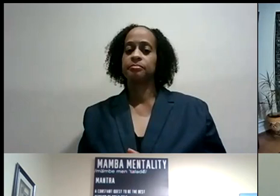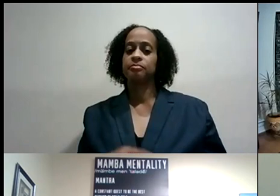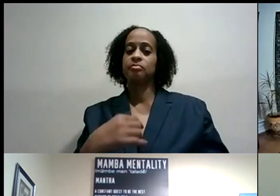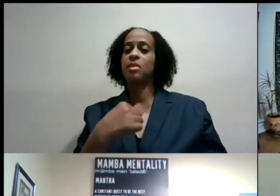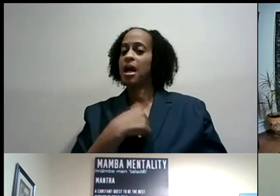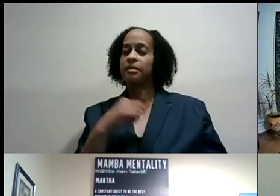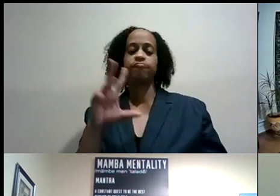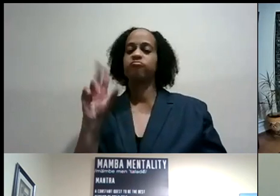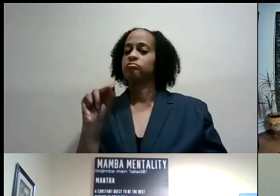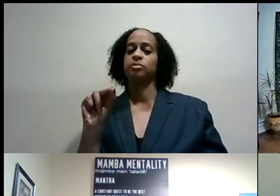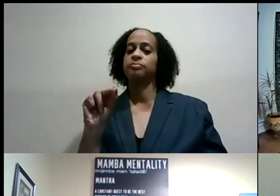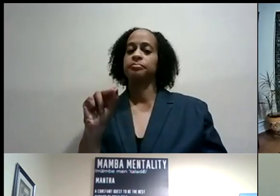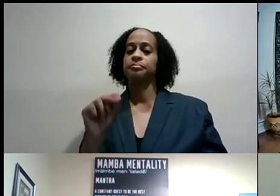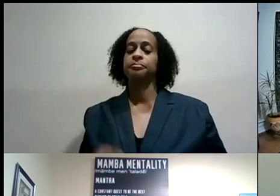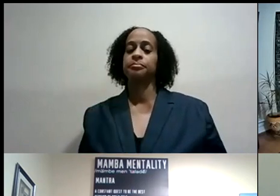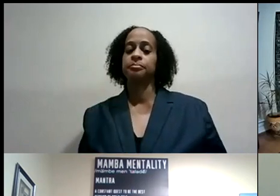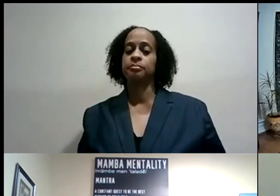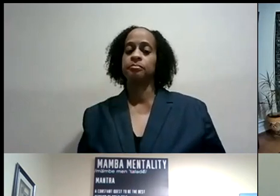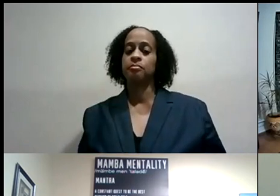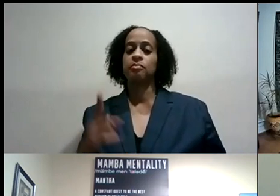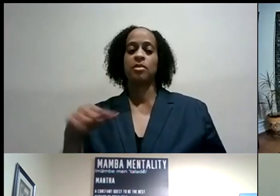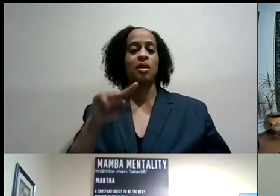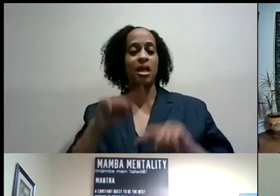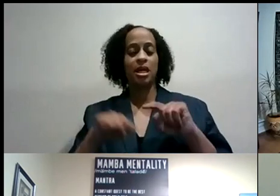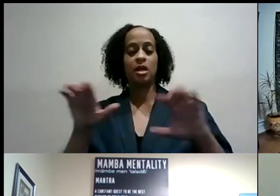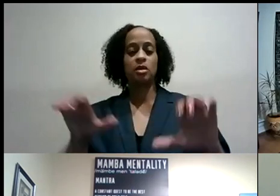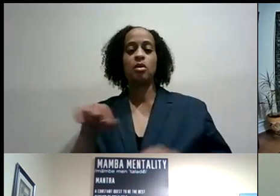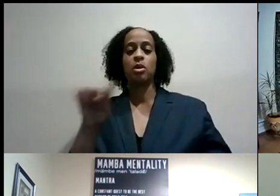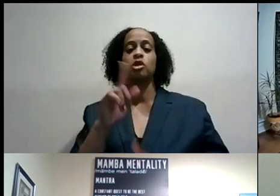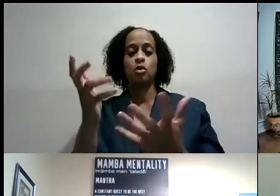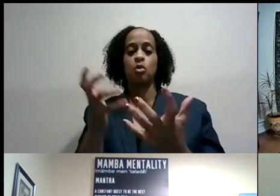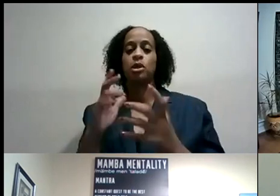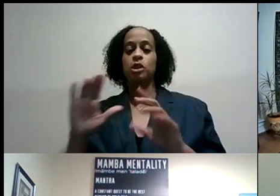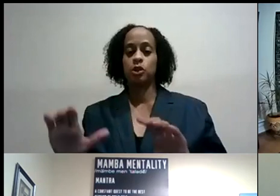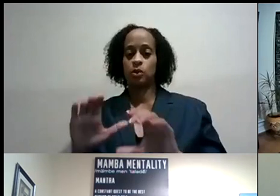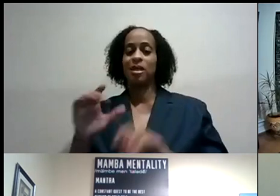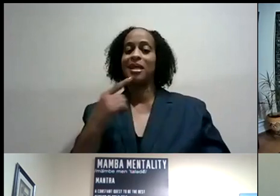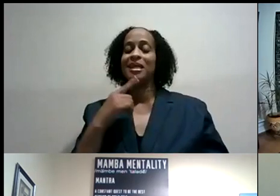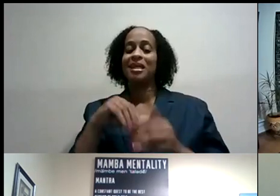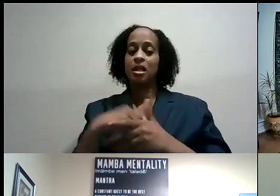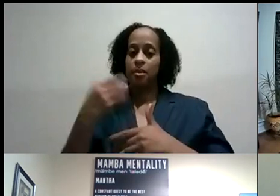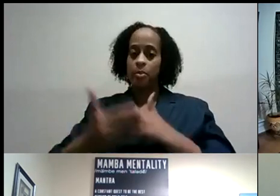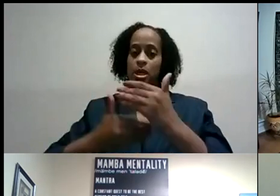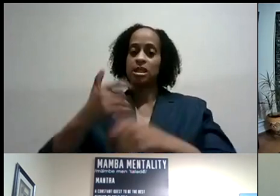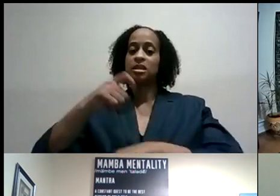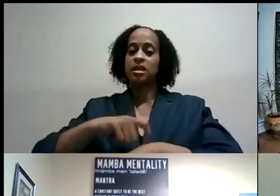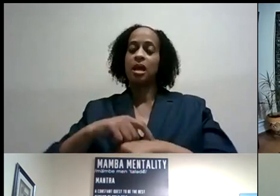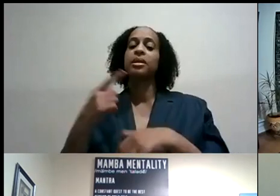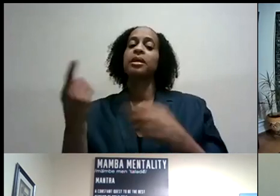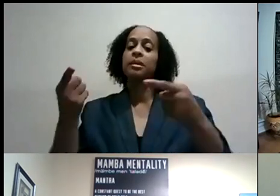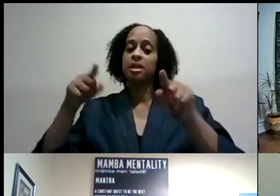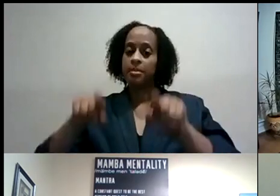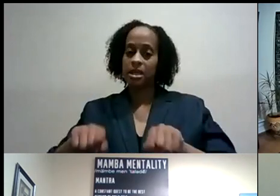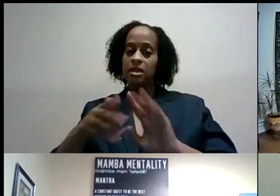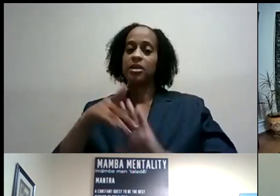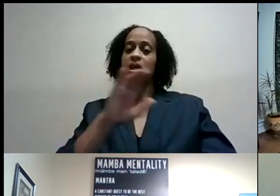No, that you cannot do what you want to do. It says, and in the process of time, it came to pass that Cain